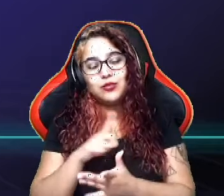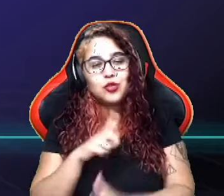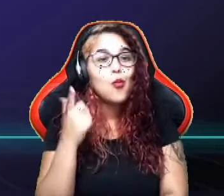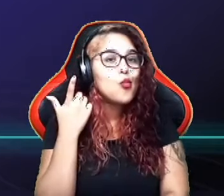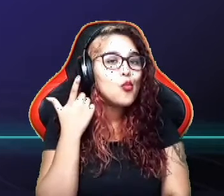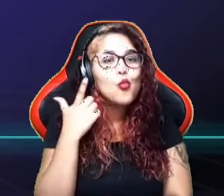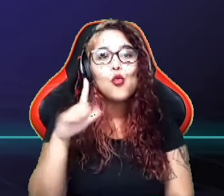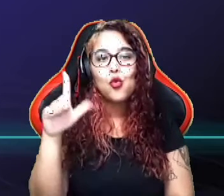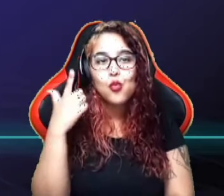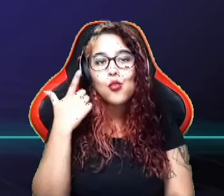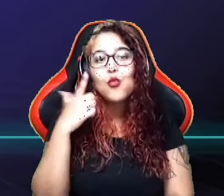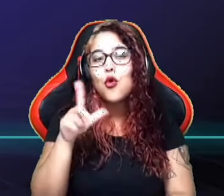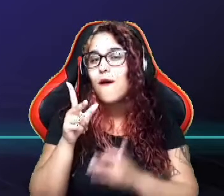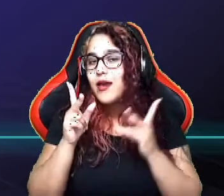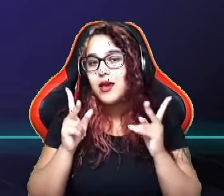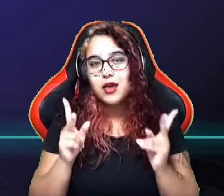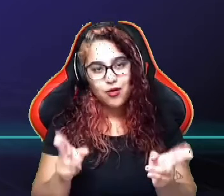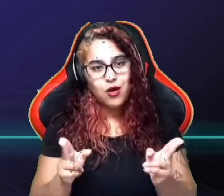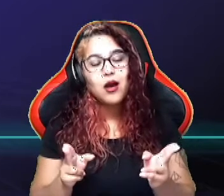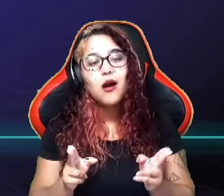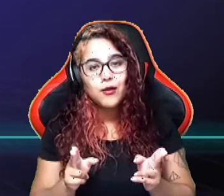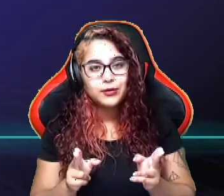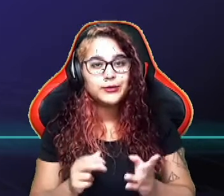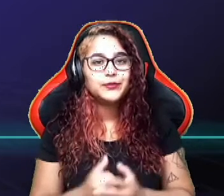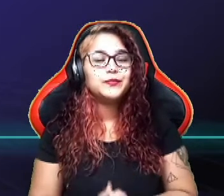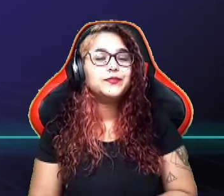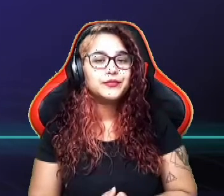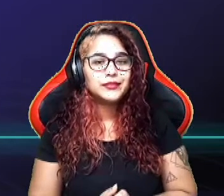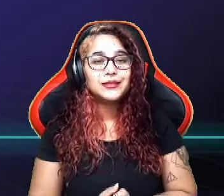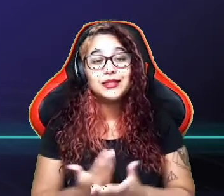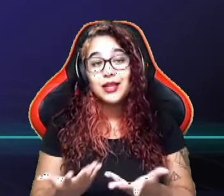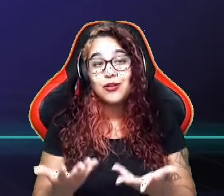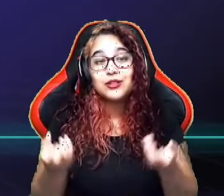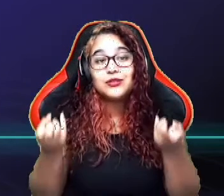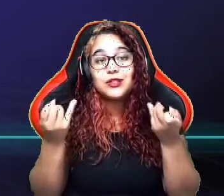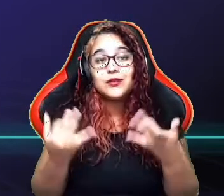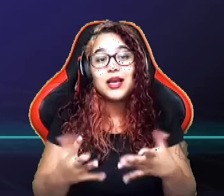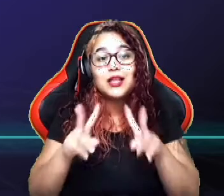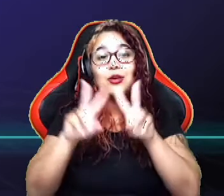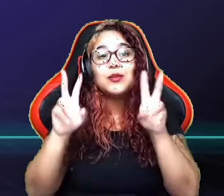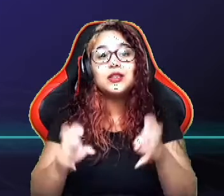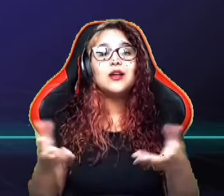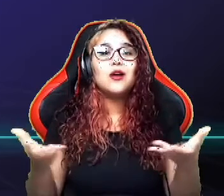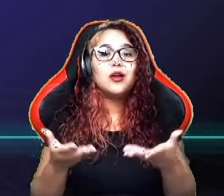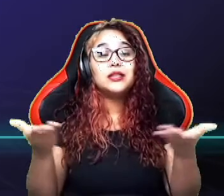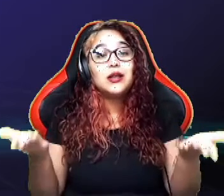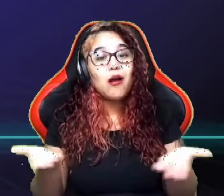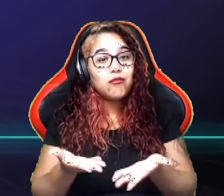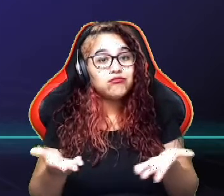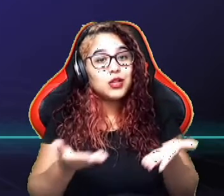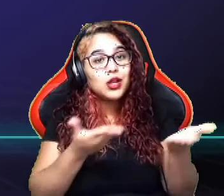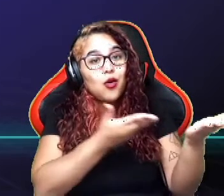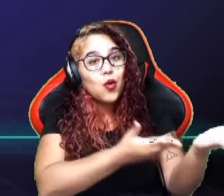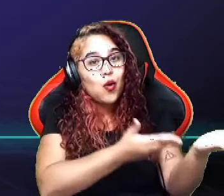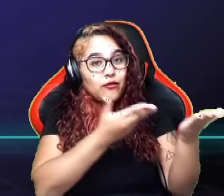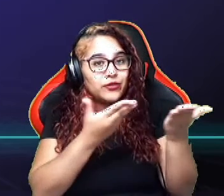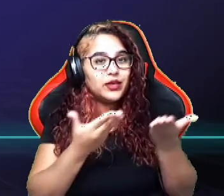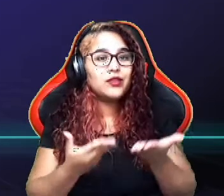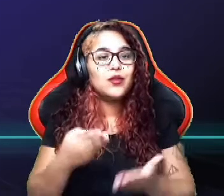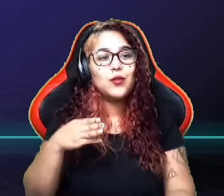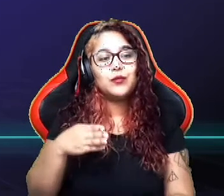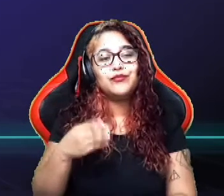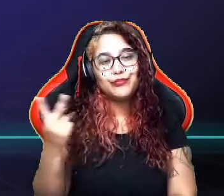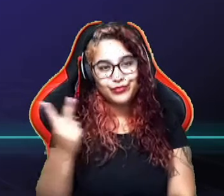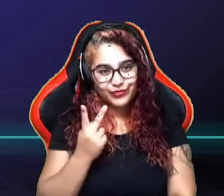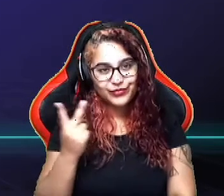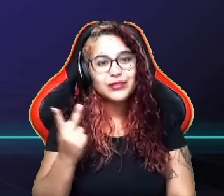We have had a few hits with this kind of approach in the past months. And this is what we're going to be talking about